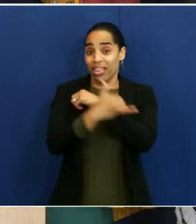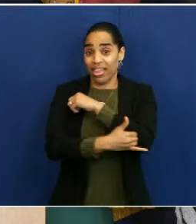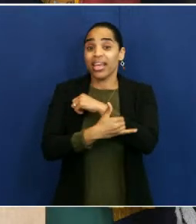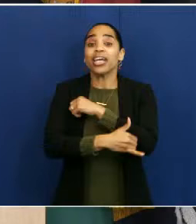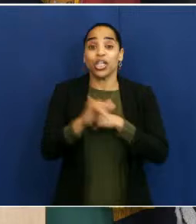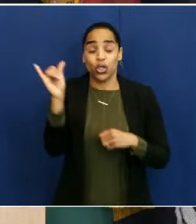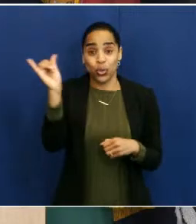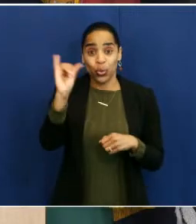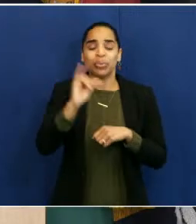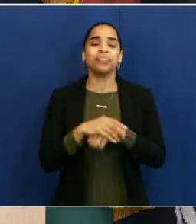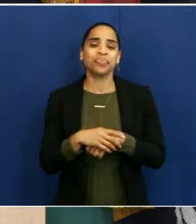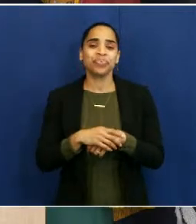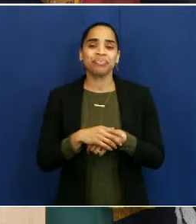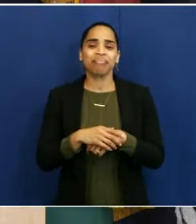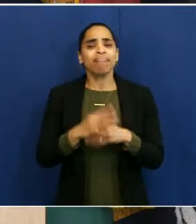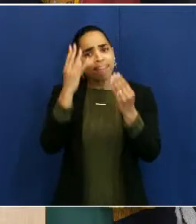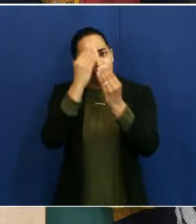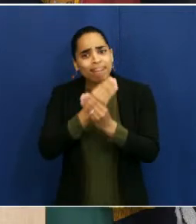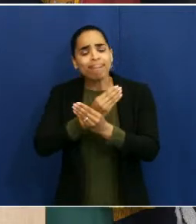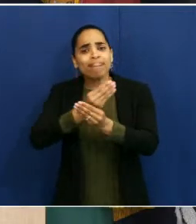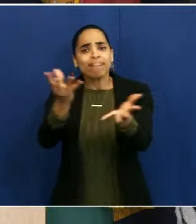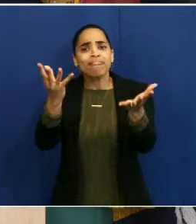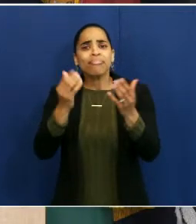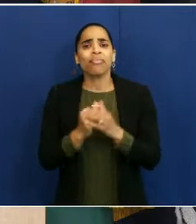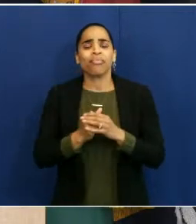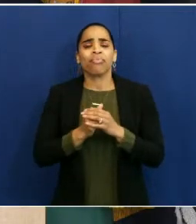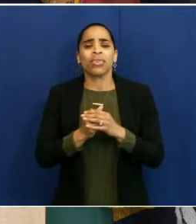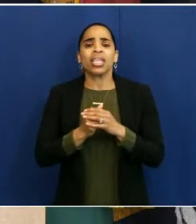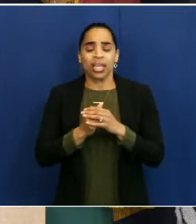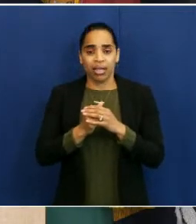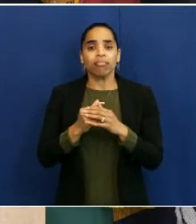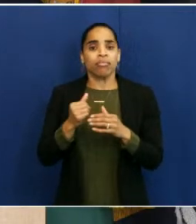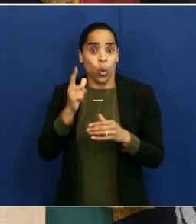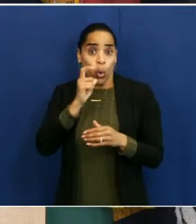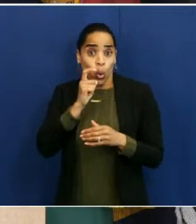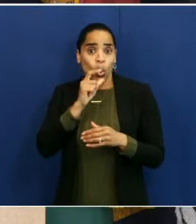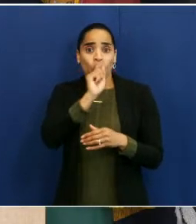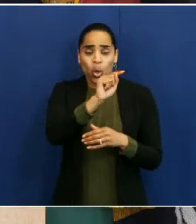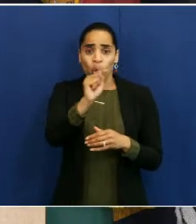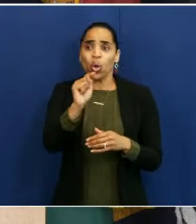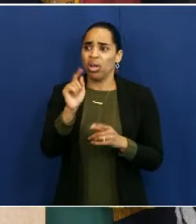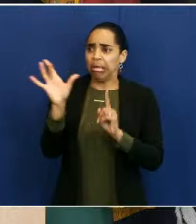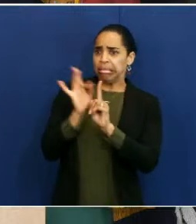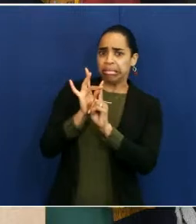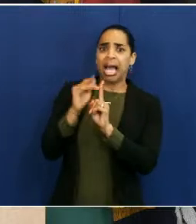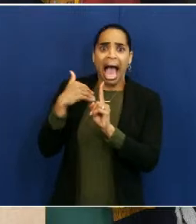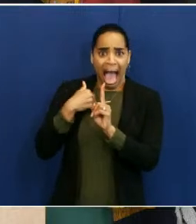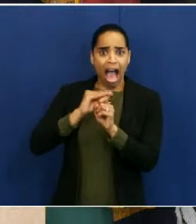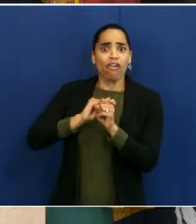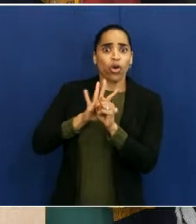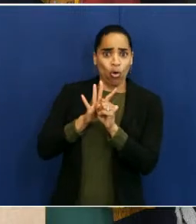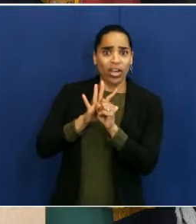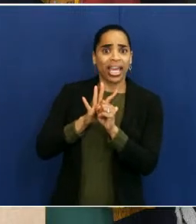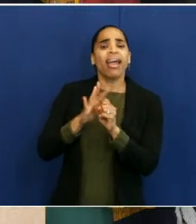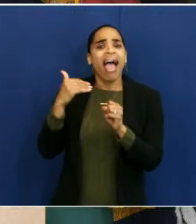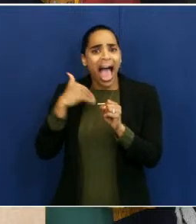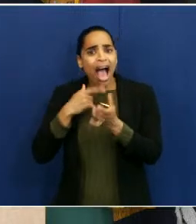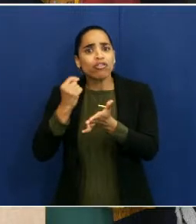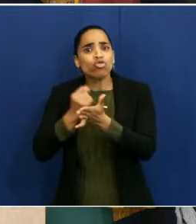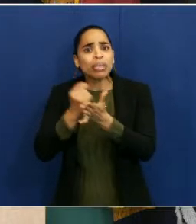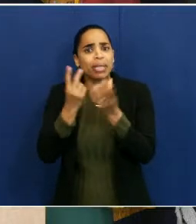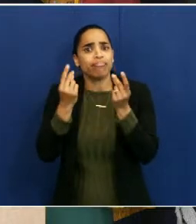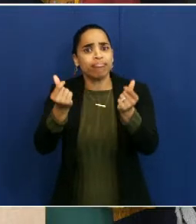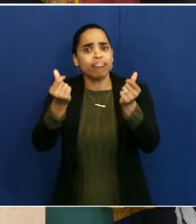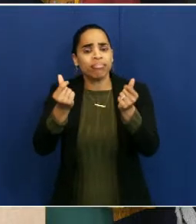the pandemic, I also wanted to let everyone know that early treatment is available for people who test positive for COVID-19. And